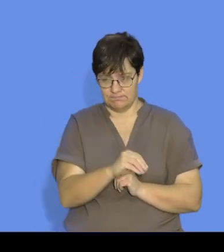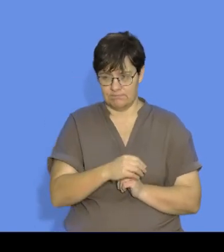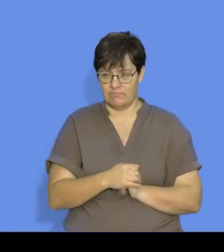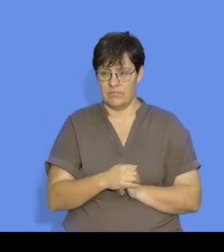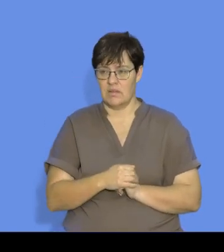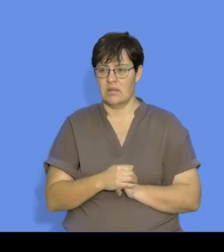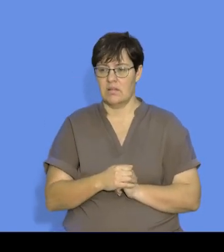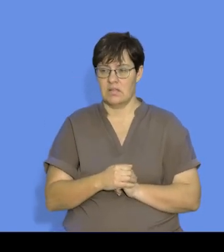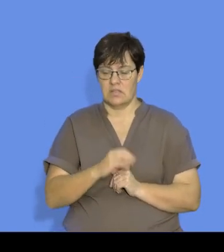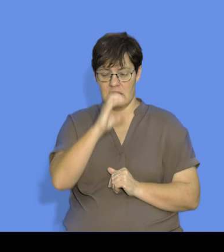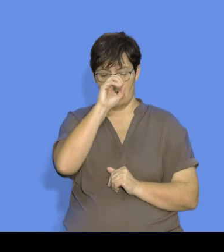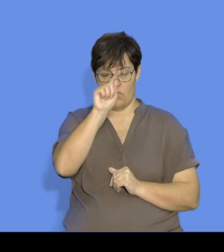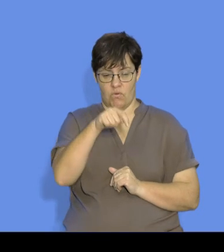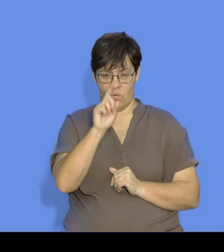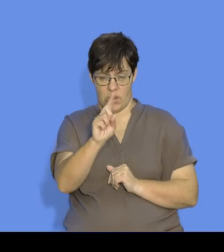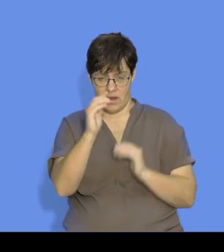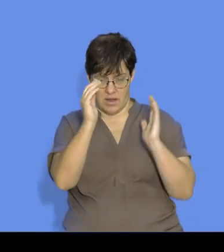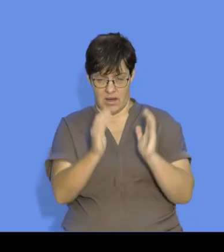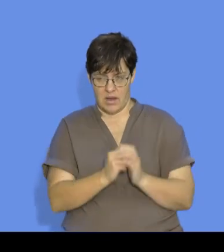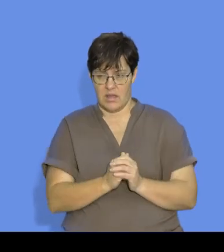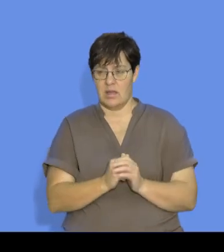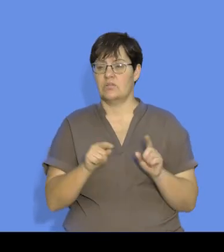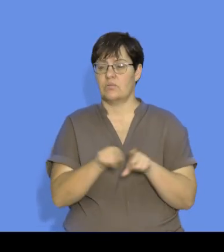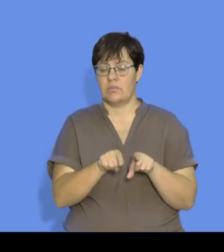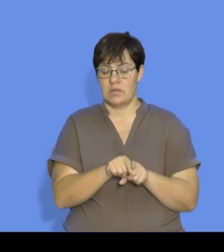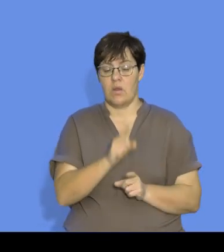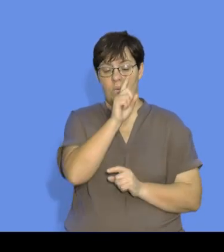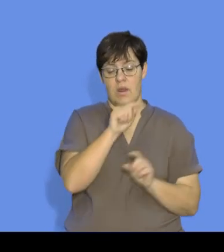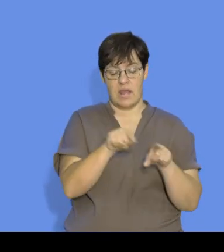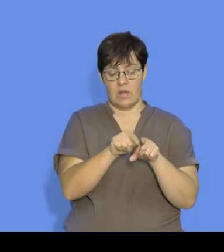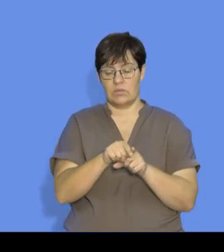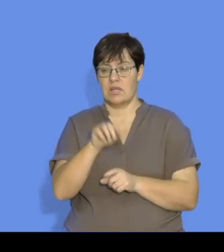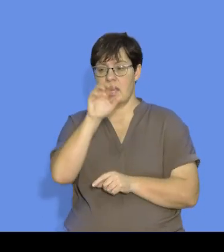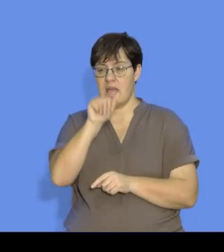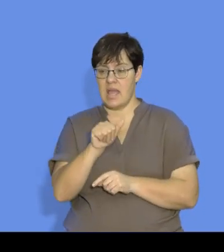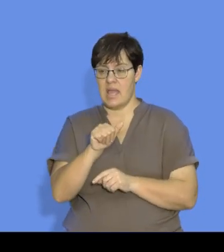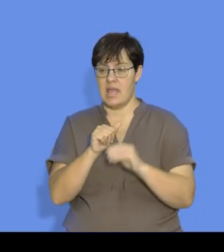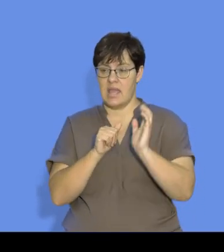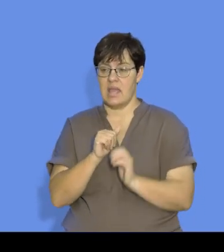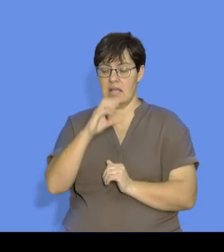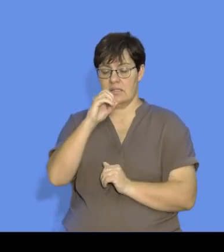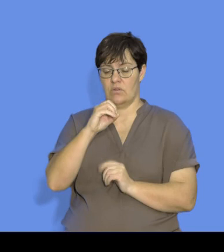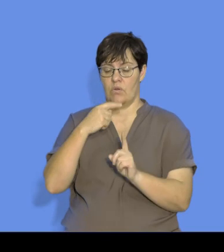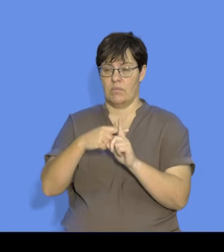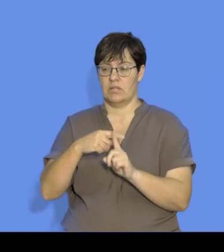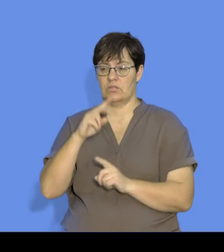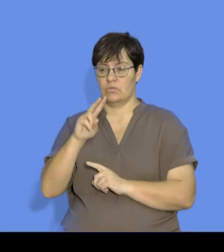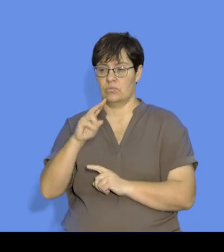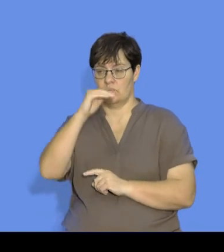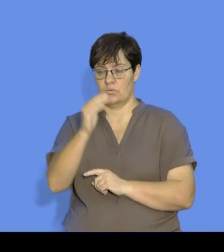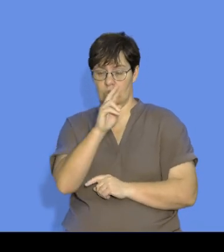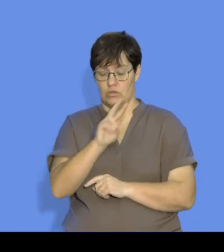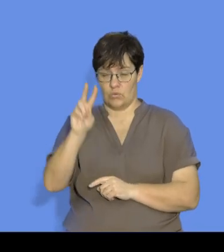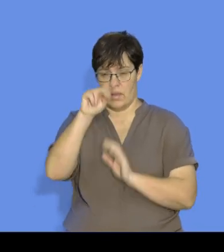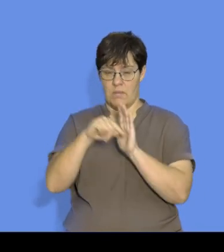the y-intercept 0 and 1, which is 1 is equals to a into 0 plus